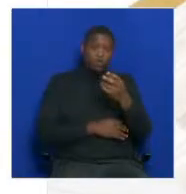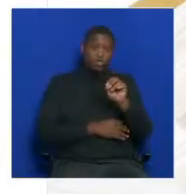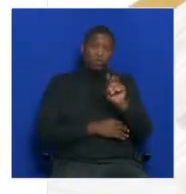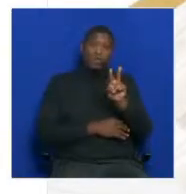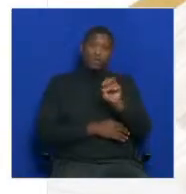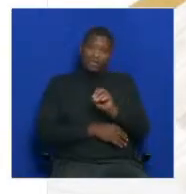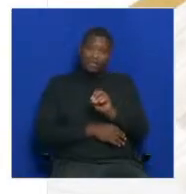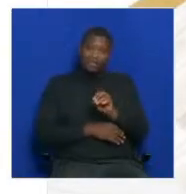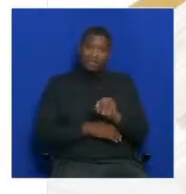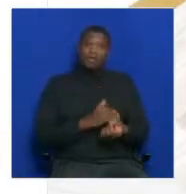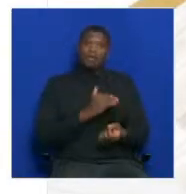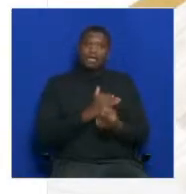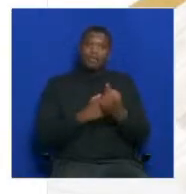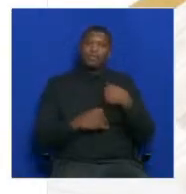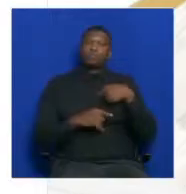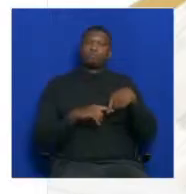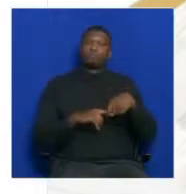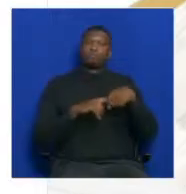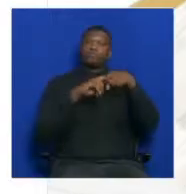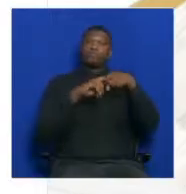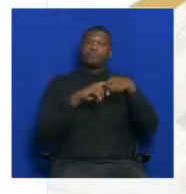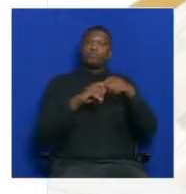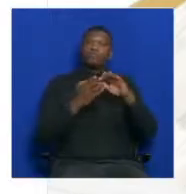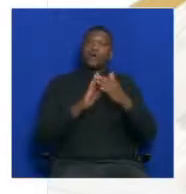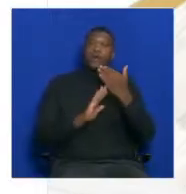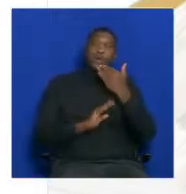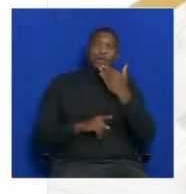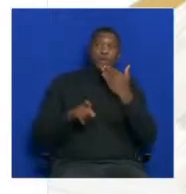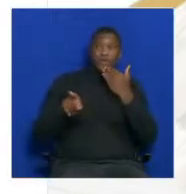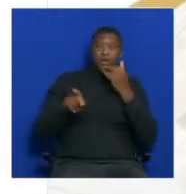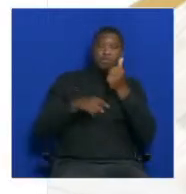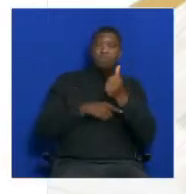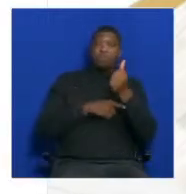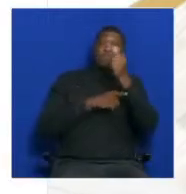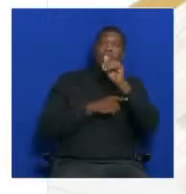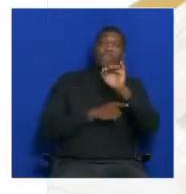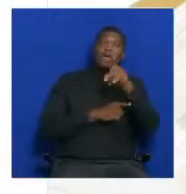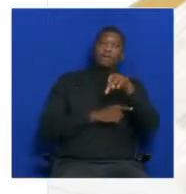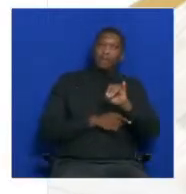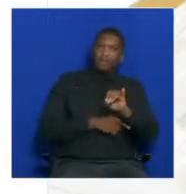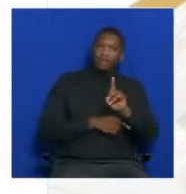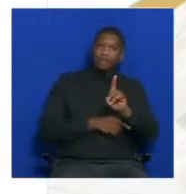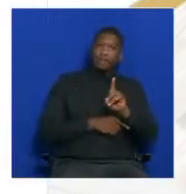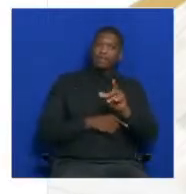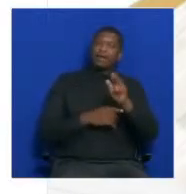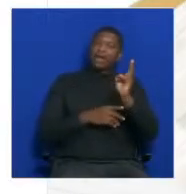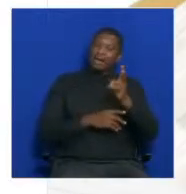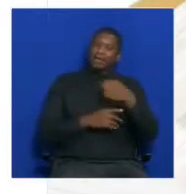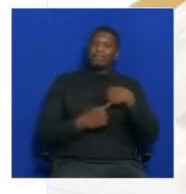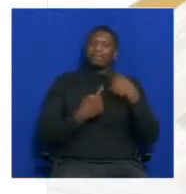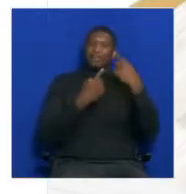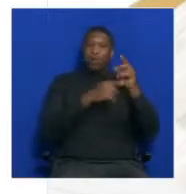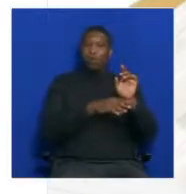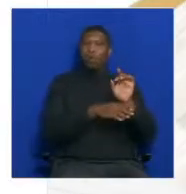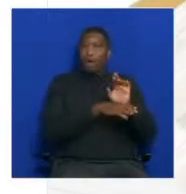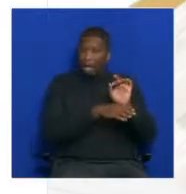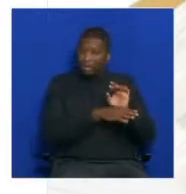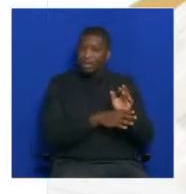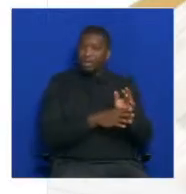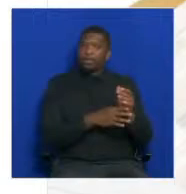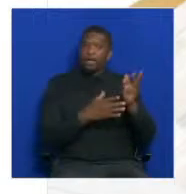acting head of IPID, and again had approached the Bargaining Council. I was then